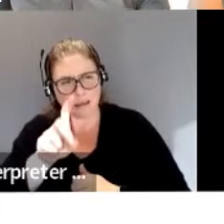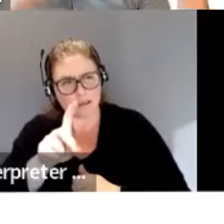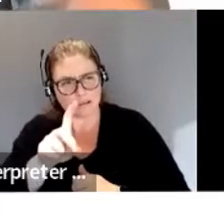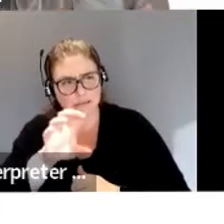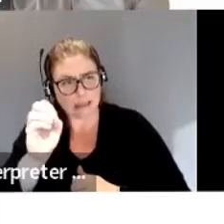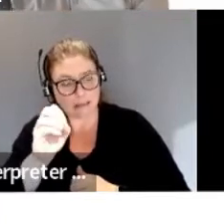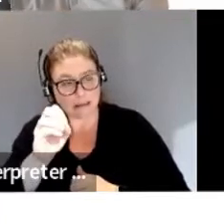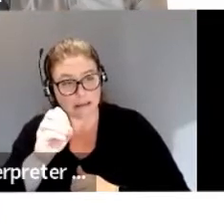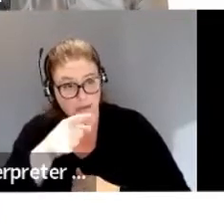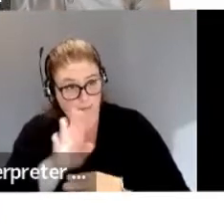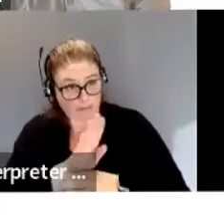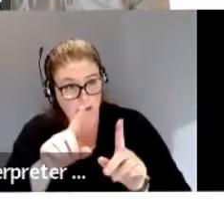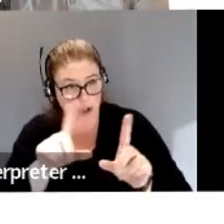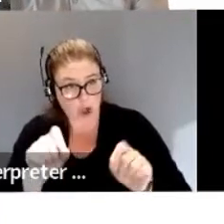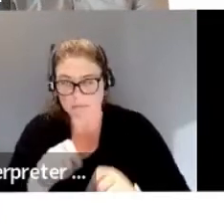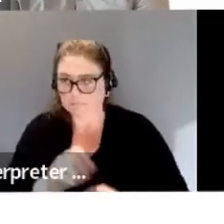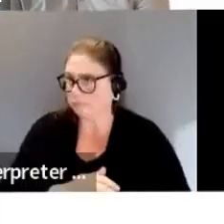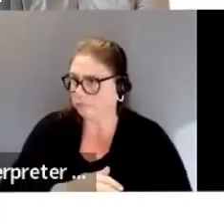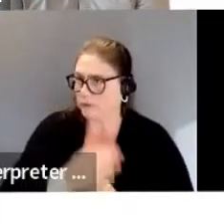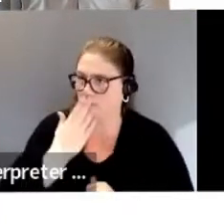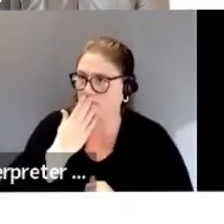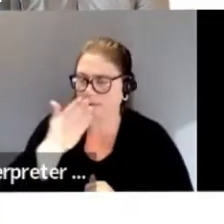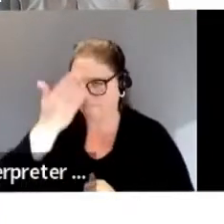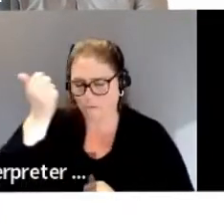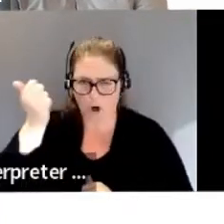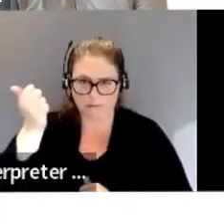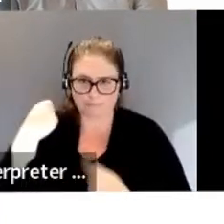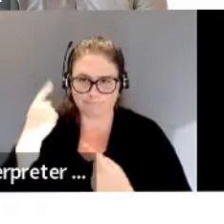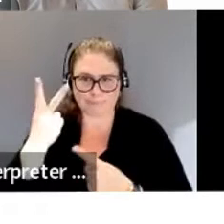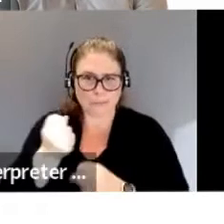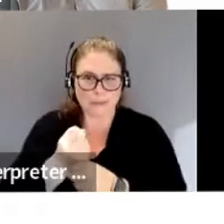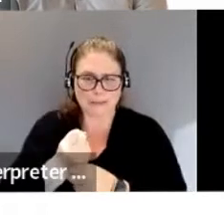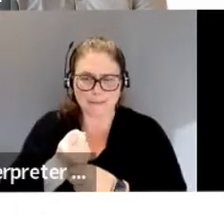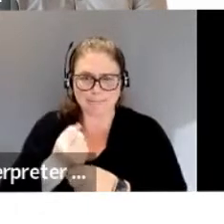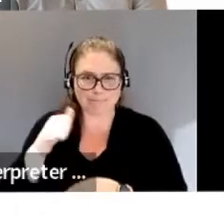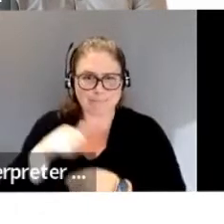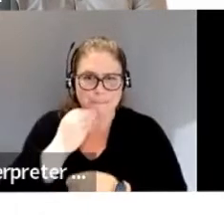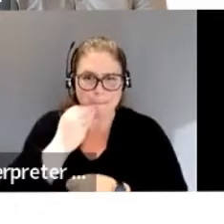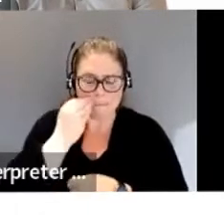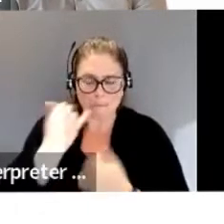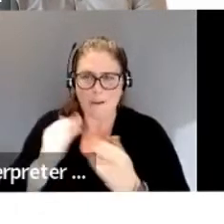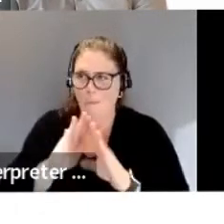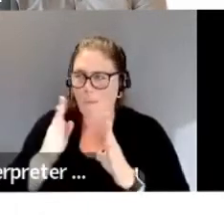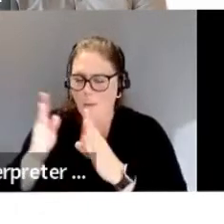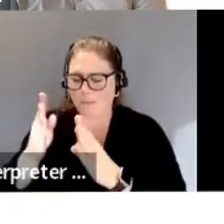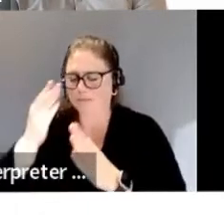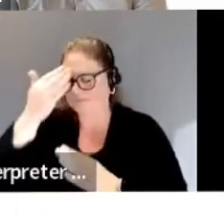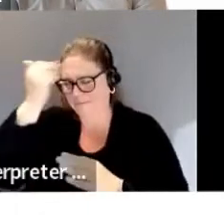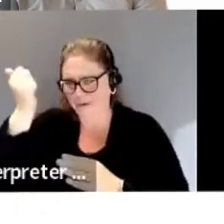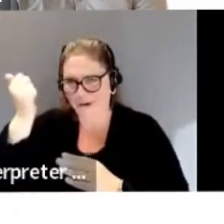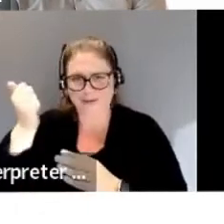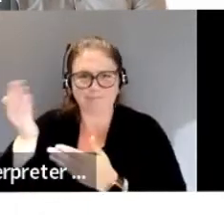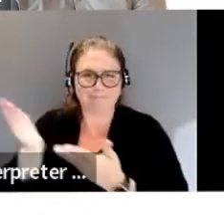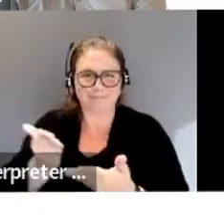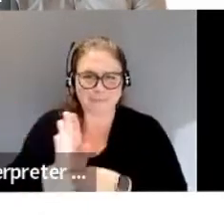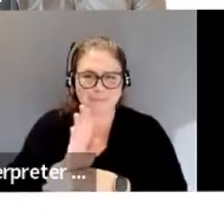my gosh, 2 years, I don't have a business card. Completely forgot. So funny how things like that are still happening, but so excited to see so many of you here today, and very,